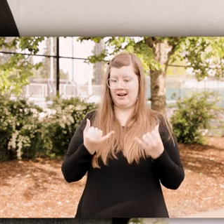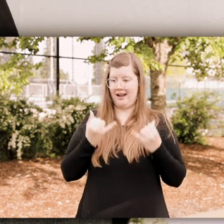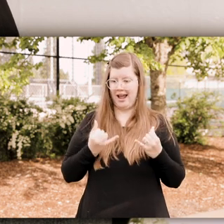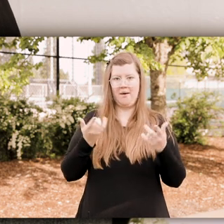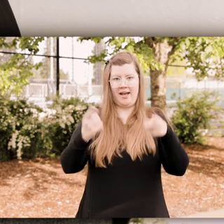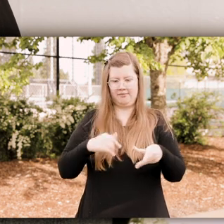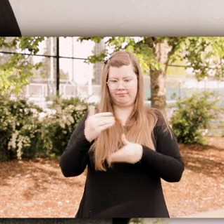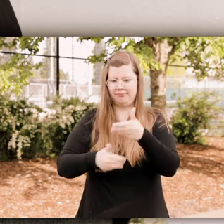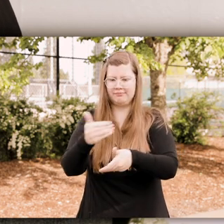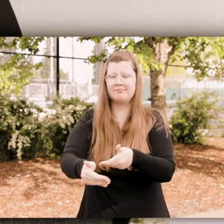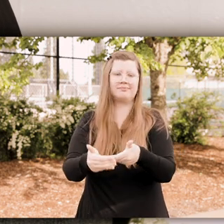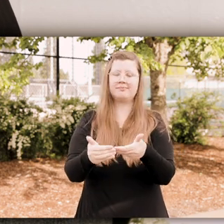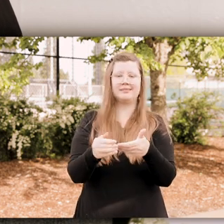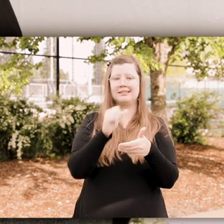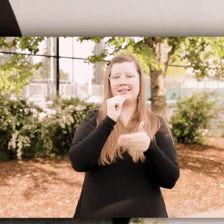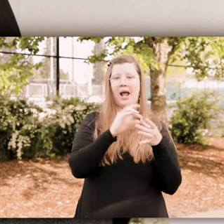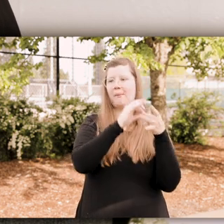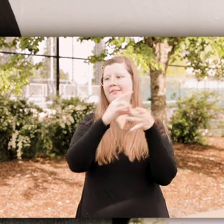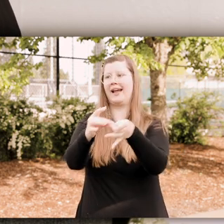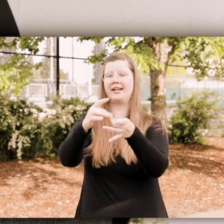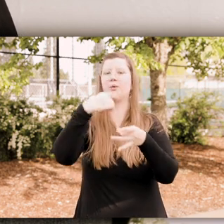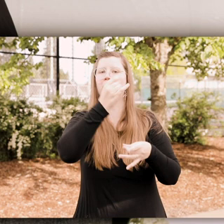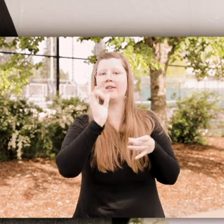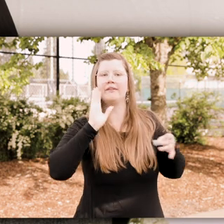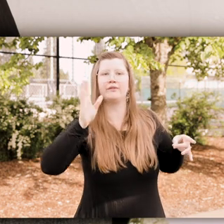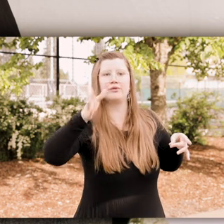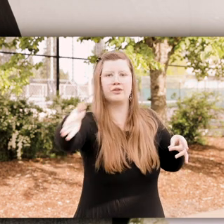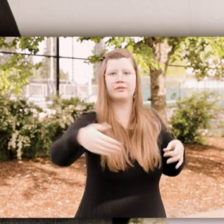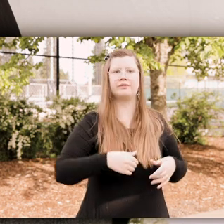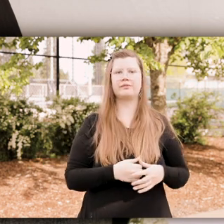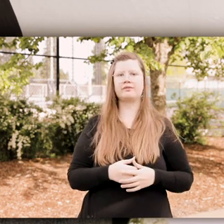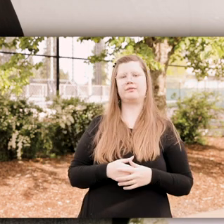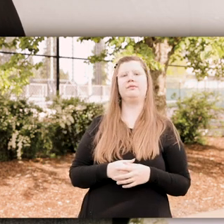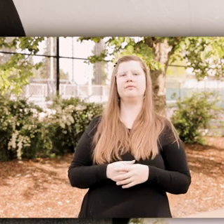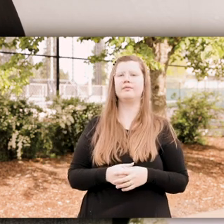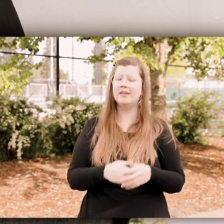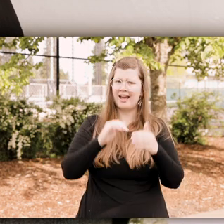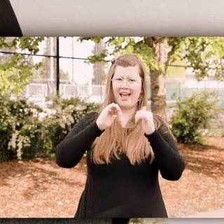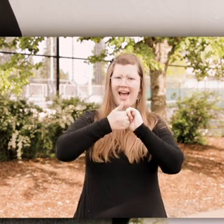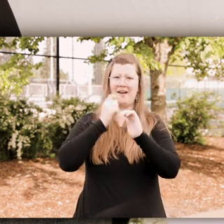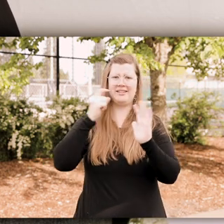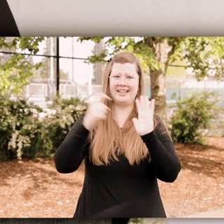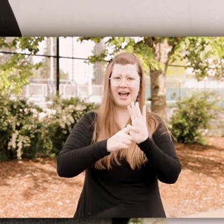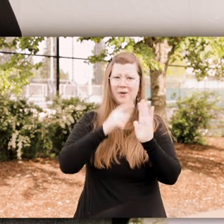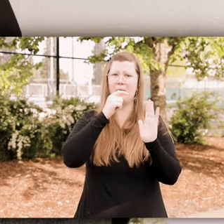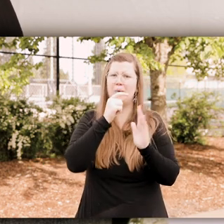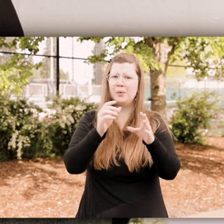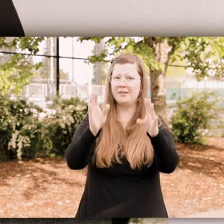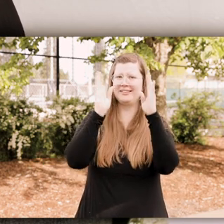millions of choices and millions of voices. How can you tell who to listen to, who to follow as a